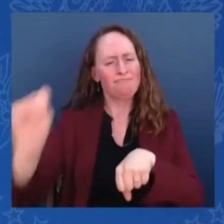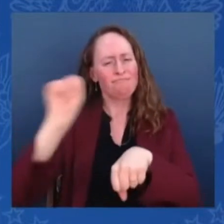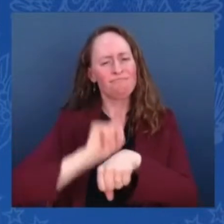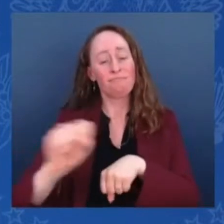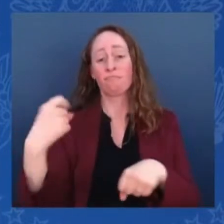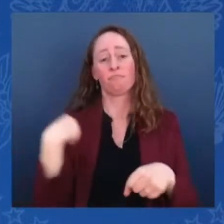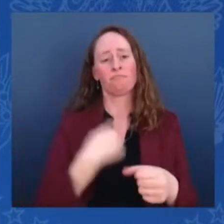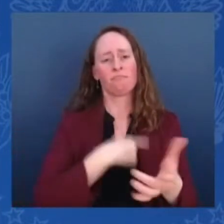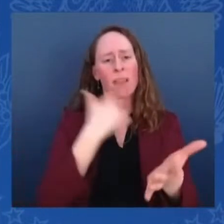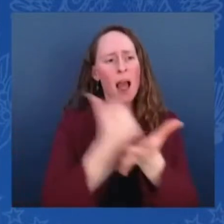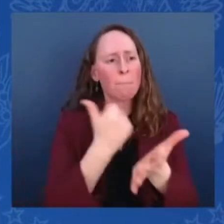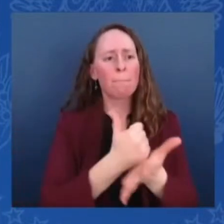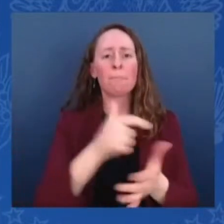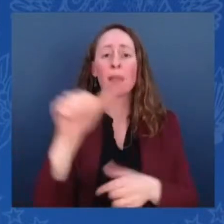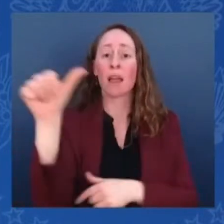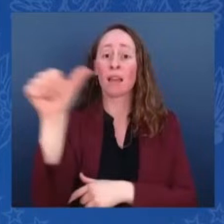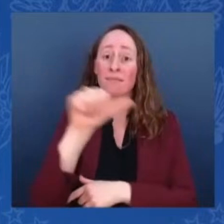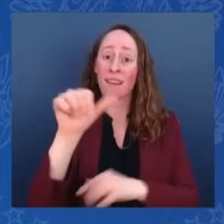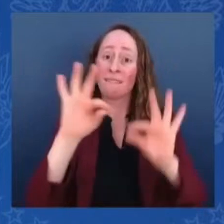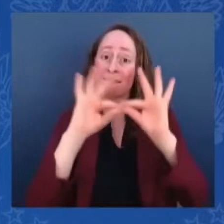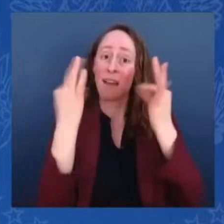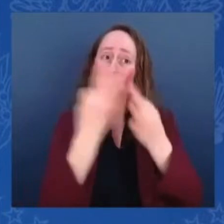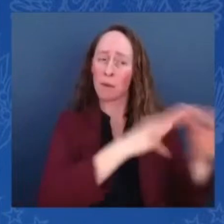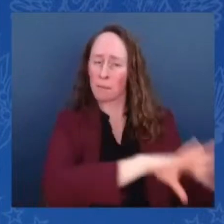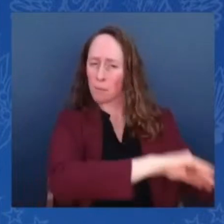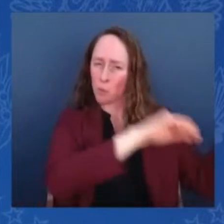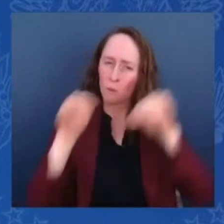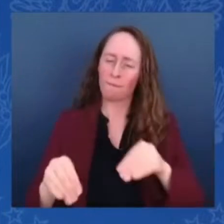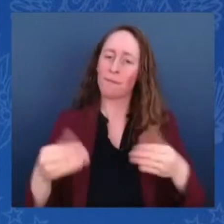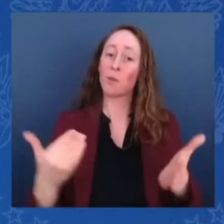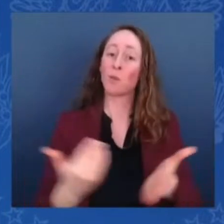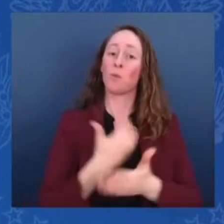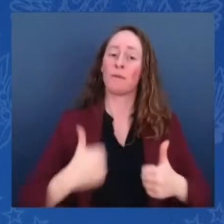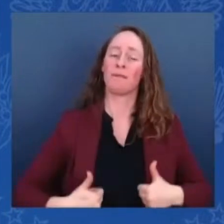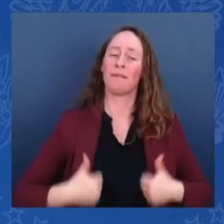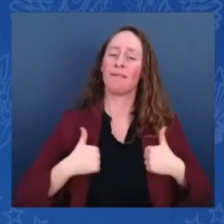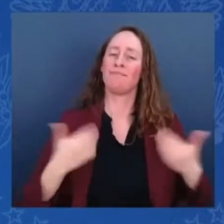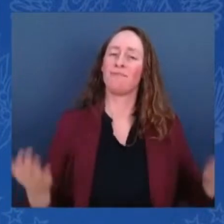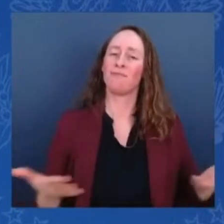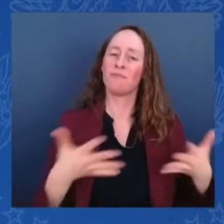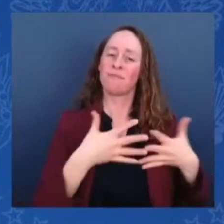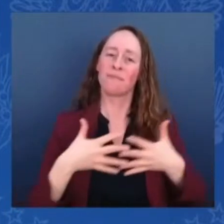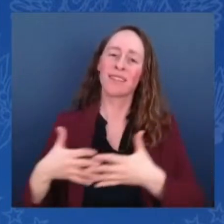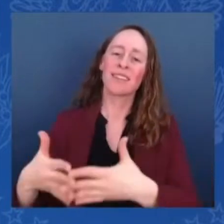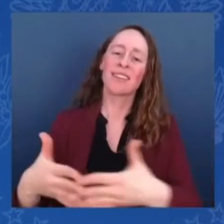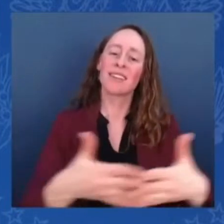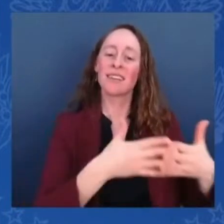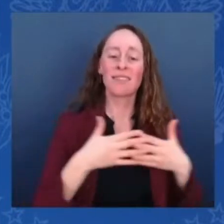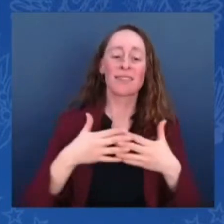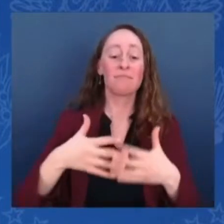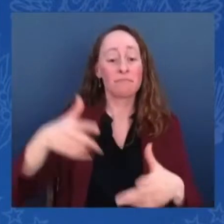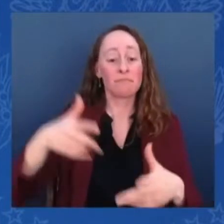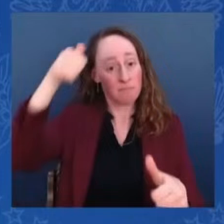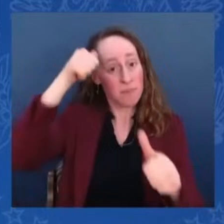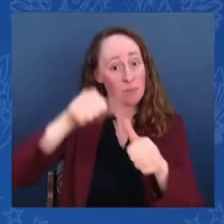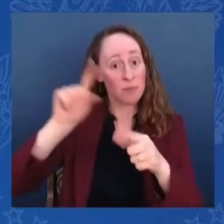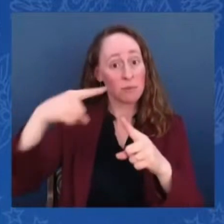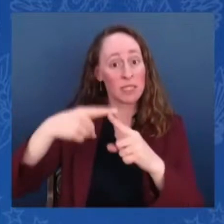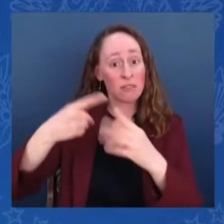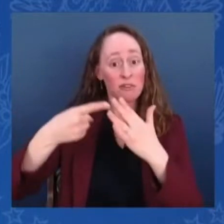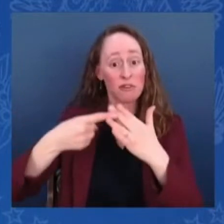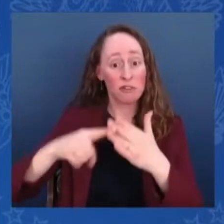States. Remember, critics said if we ended the war, it would damage our alliances and create threats